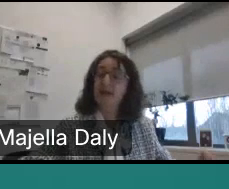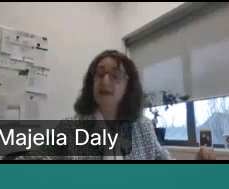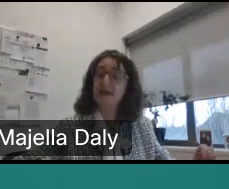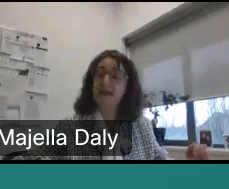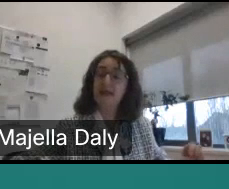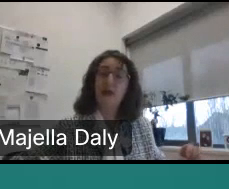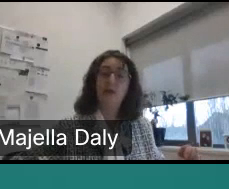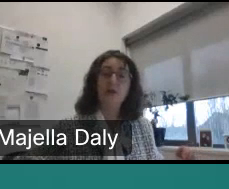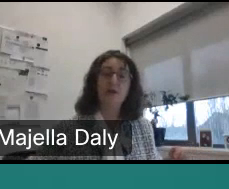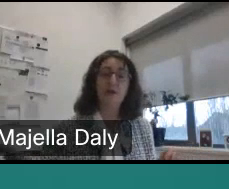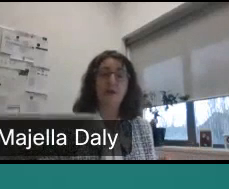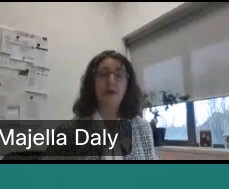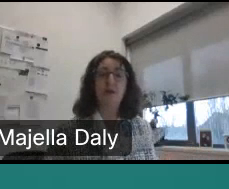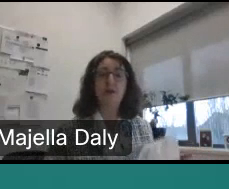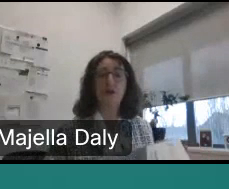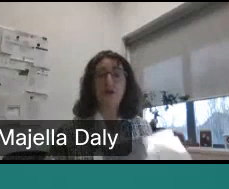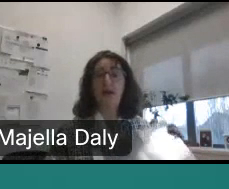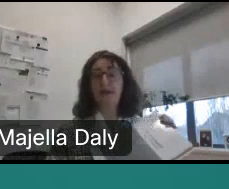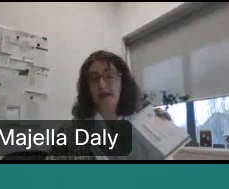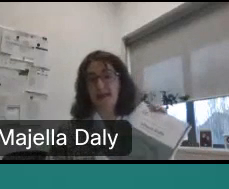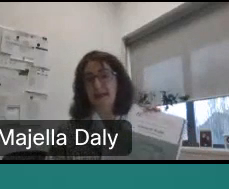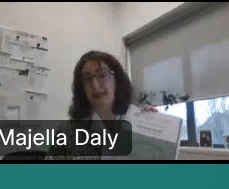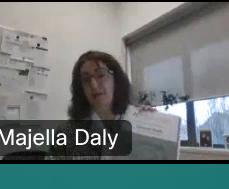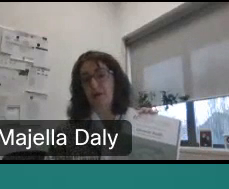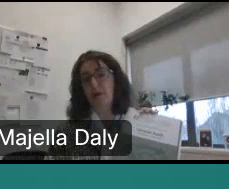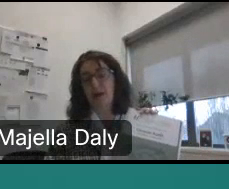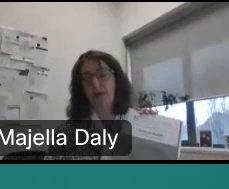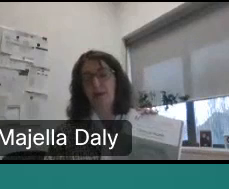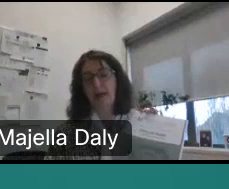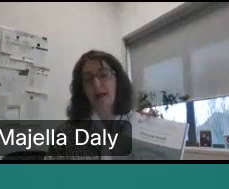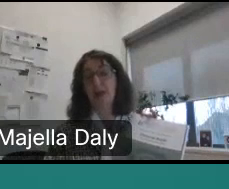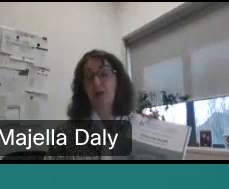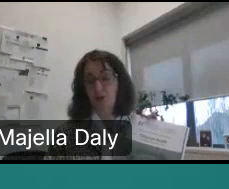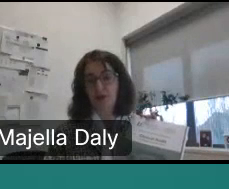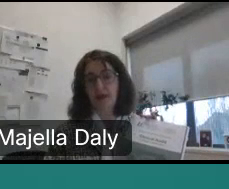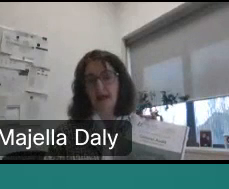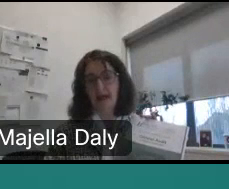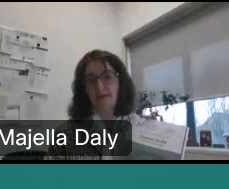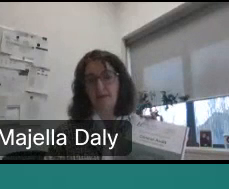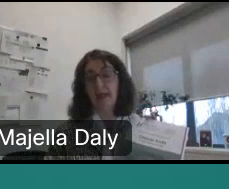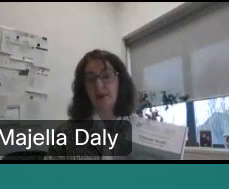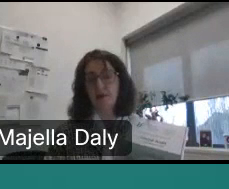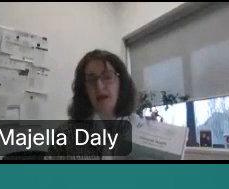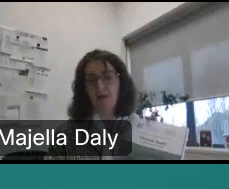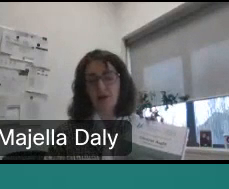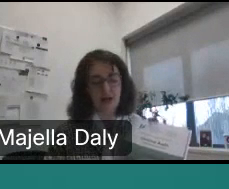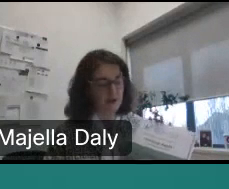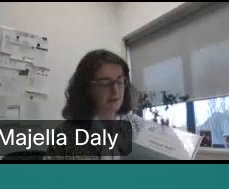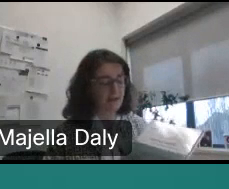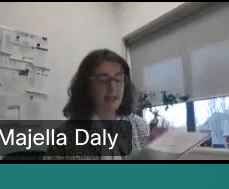within the HSE is also available to you. That is, if you're complying with that, you would be